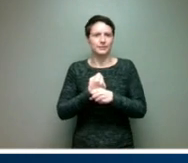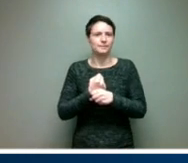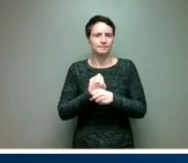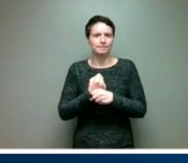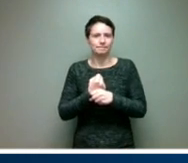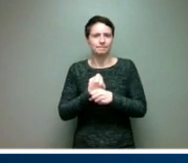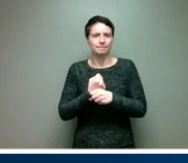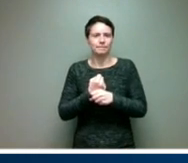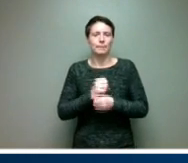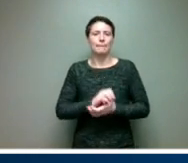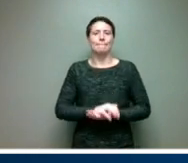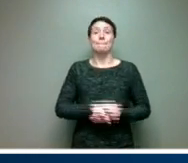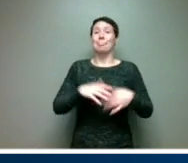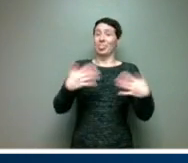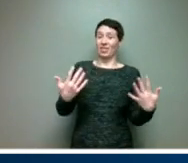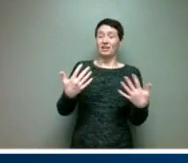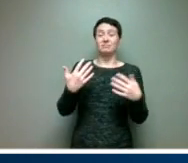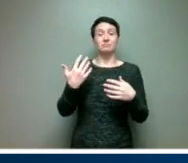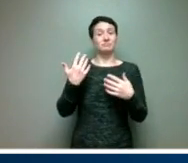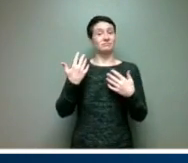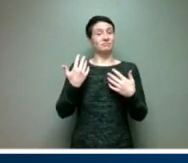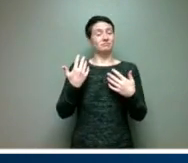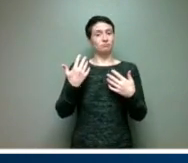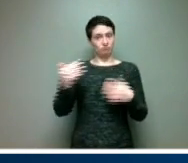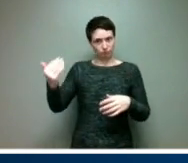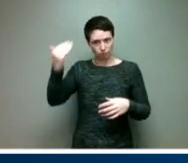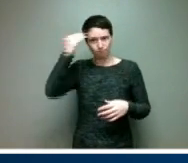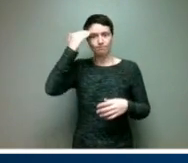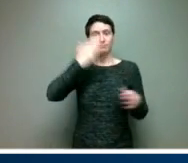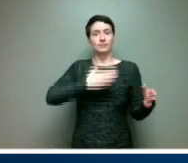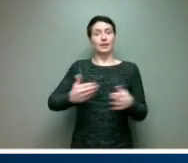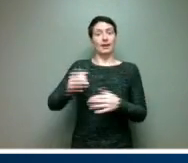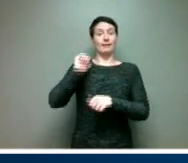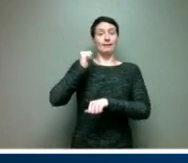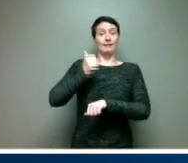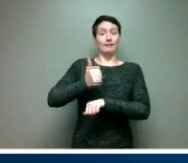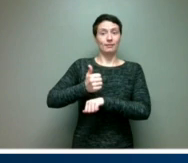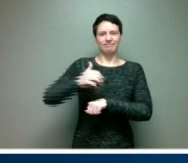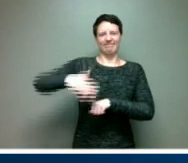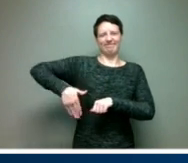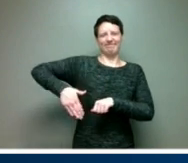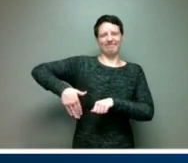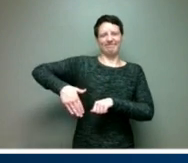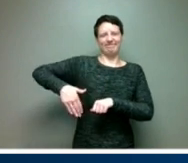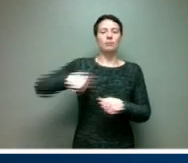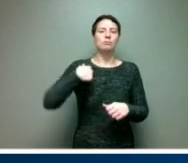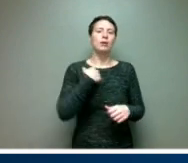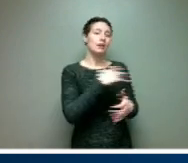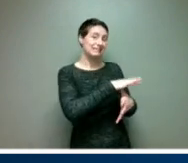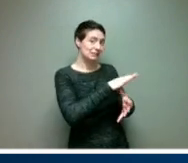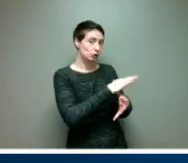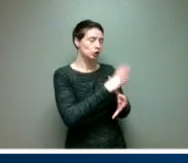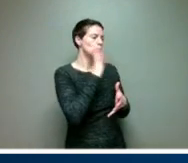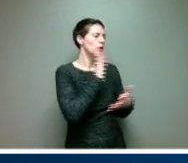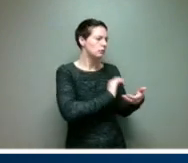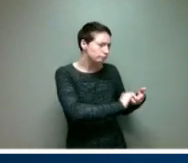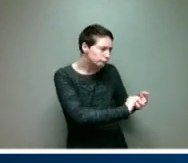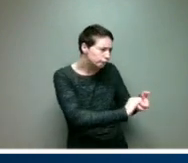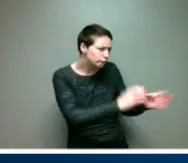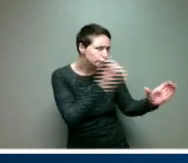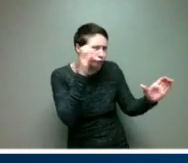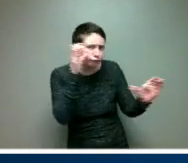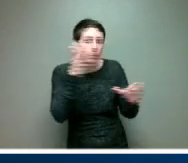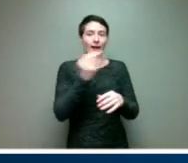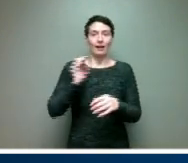memorialize. We don't have the answers yet, but we are going to work with them and with our staffs to recognize this great